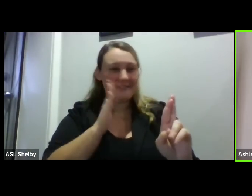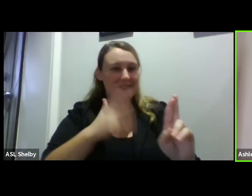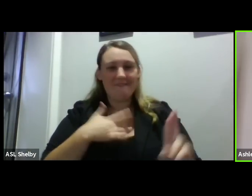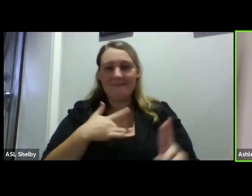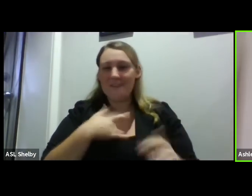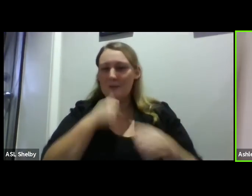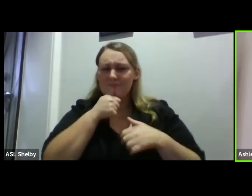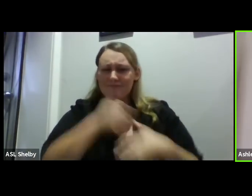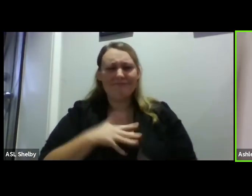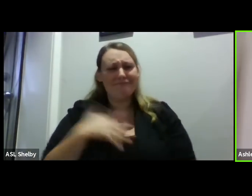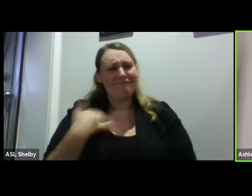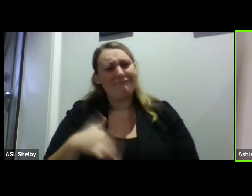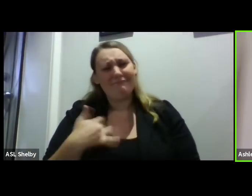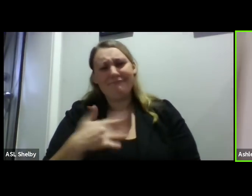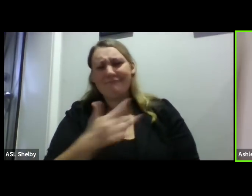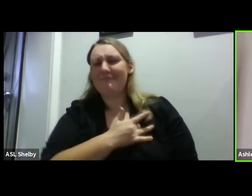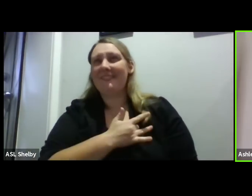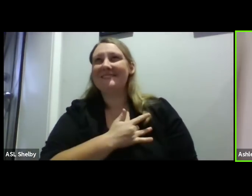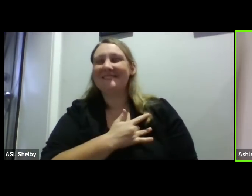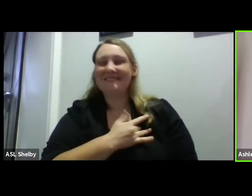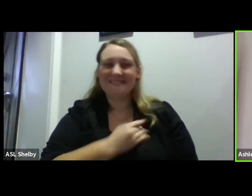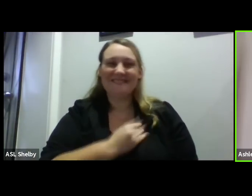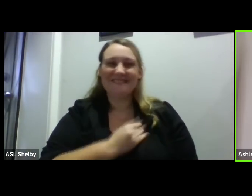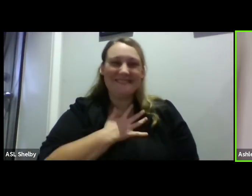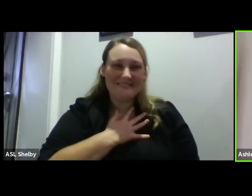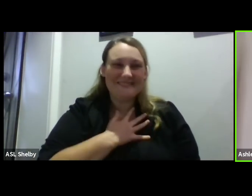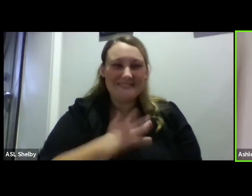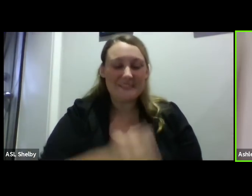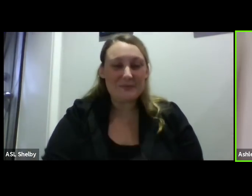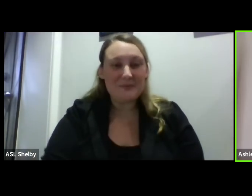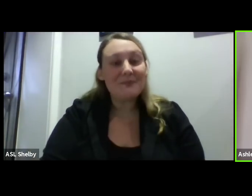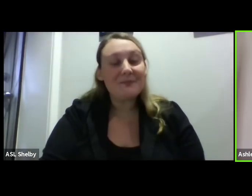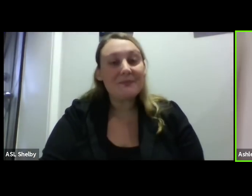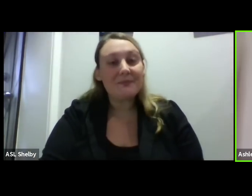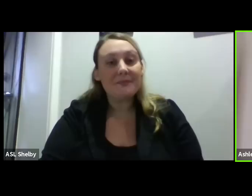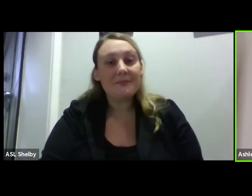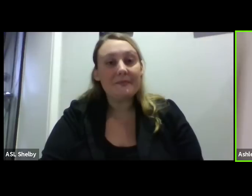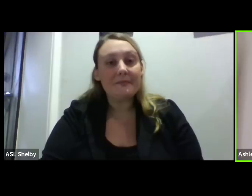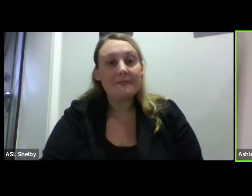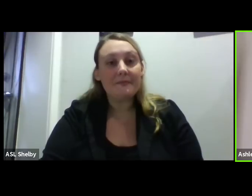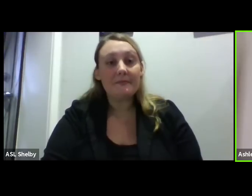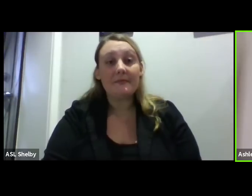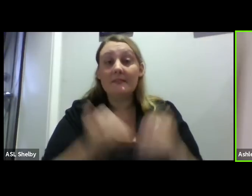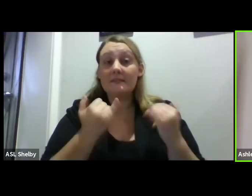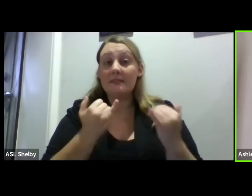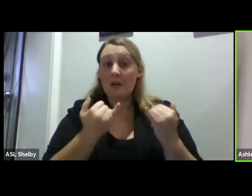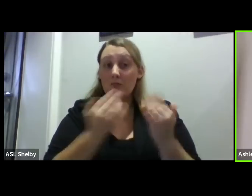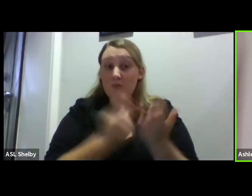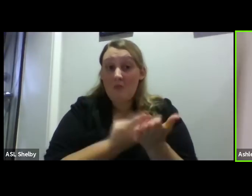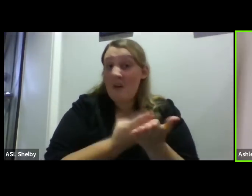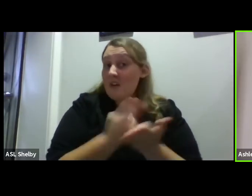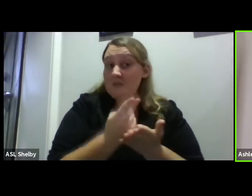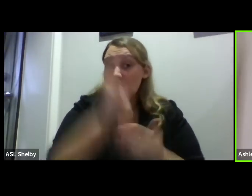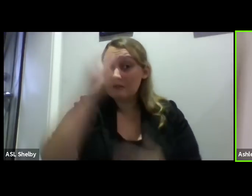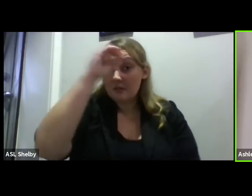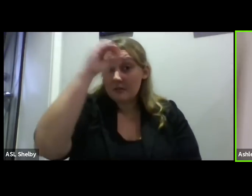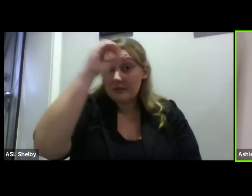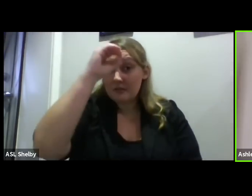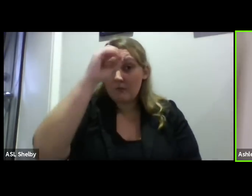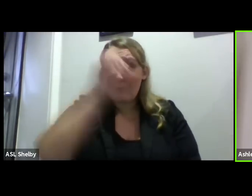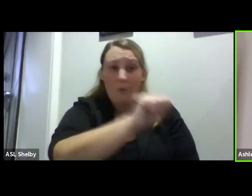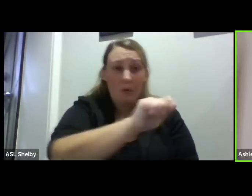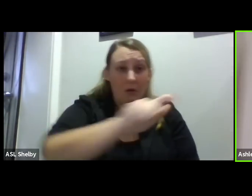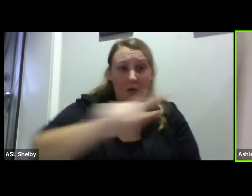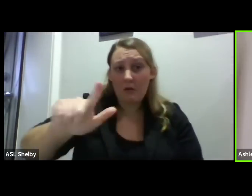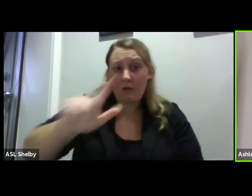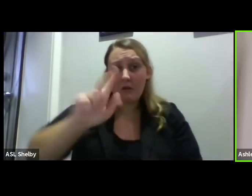life. Now, I'm going to be real with you. I don't necessarily agree with all of the speakers. However, their story